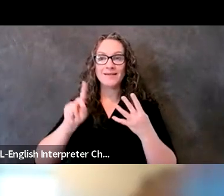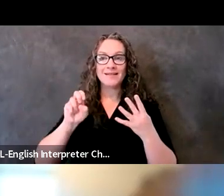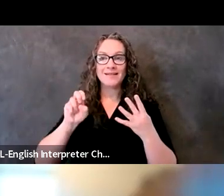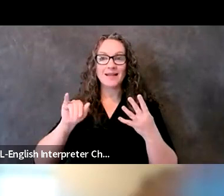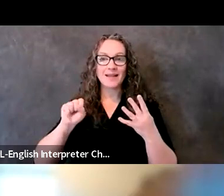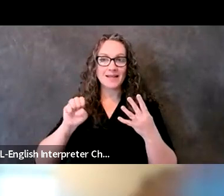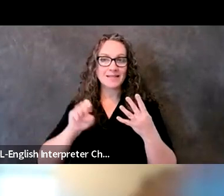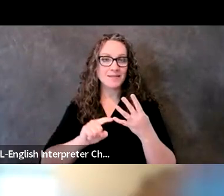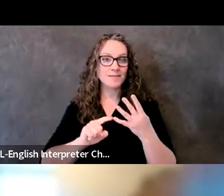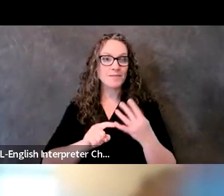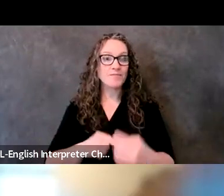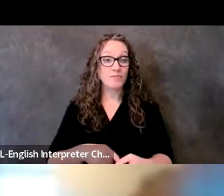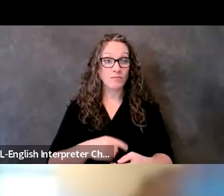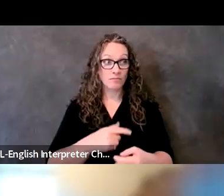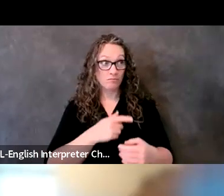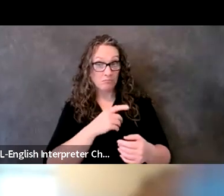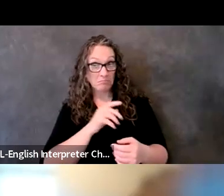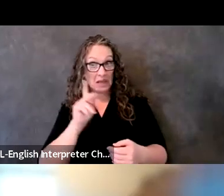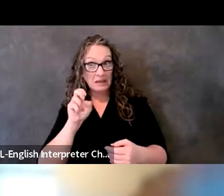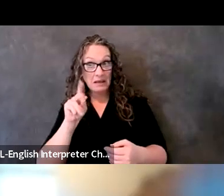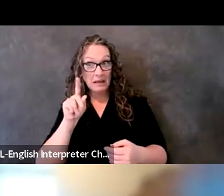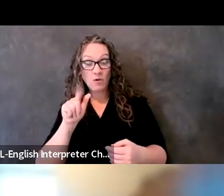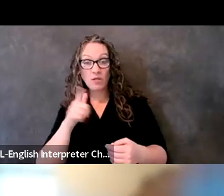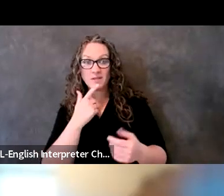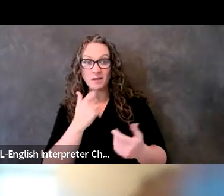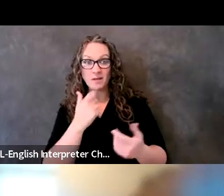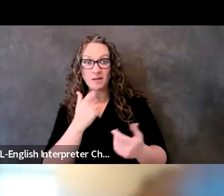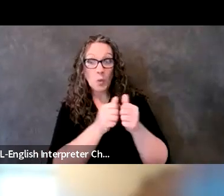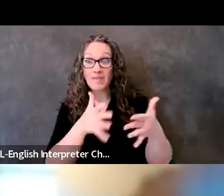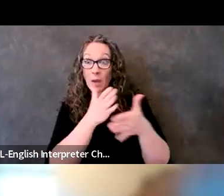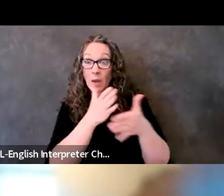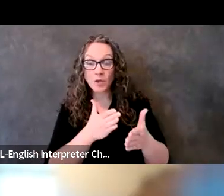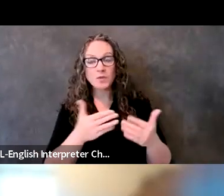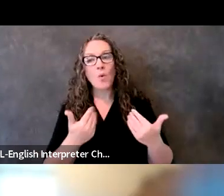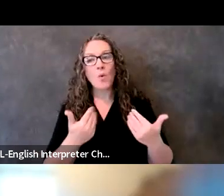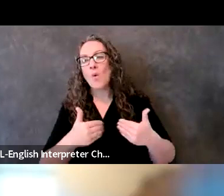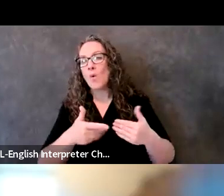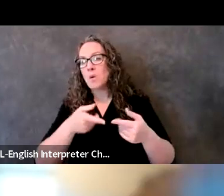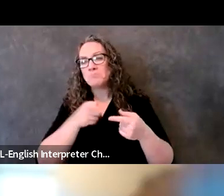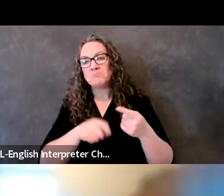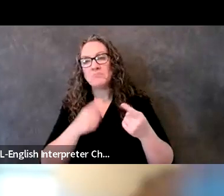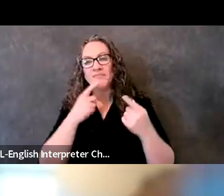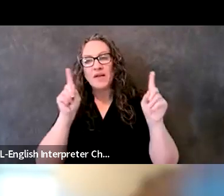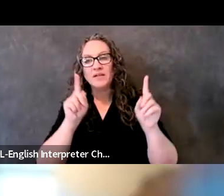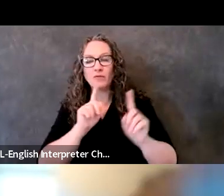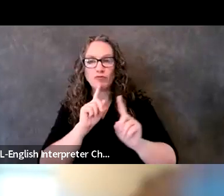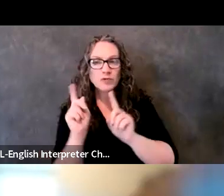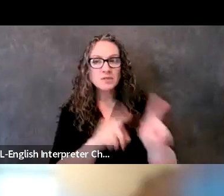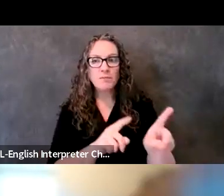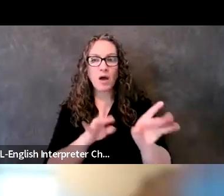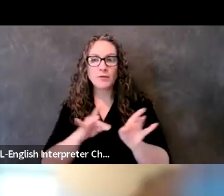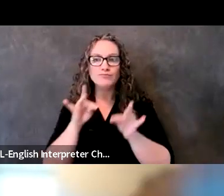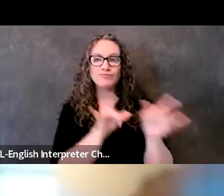our partnerships, we definitely wouldn't be able to respond as efficiently or effectively. Each of our partners bring a